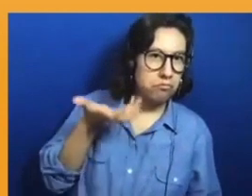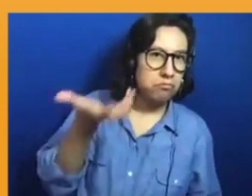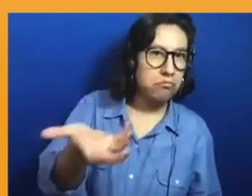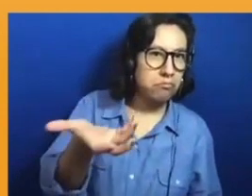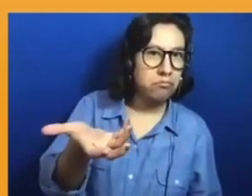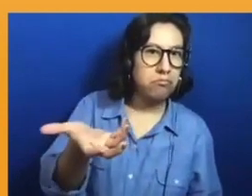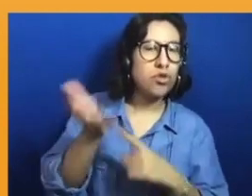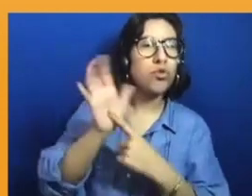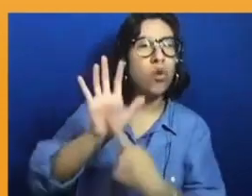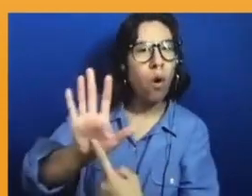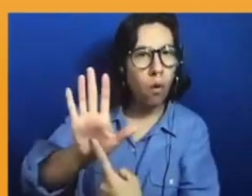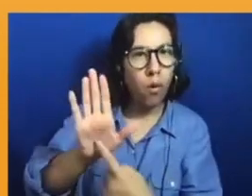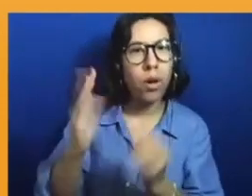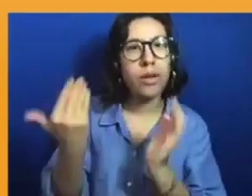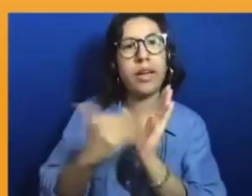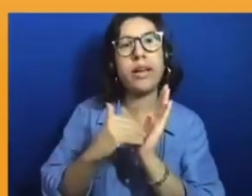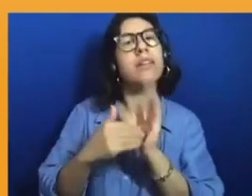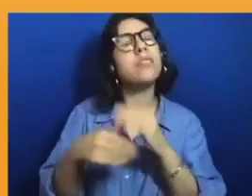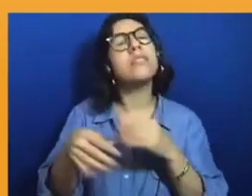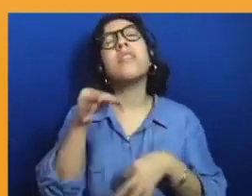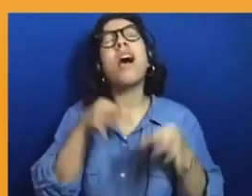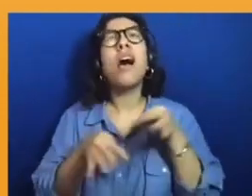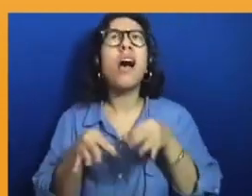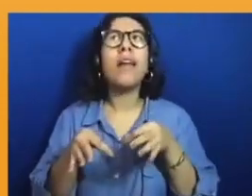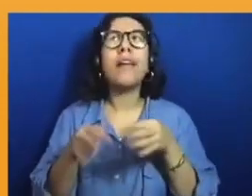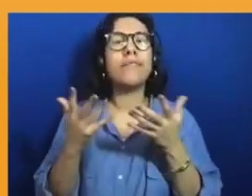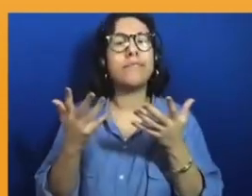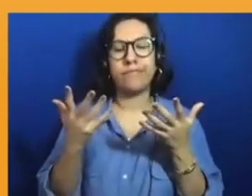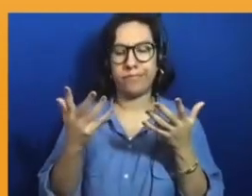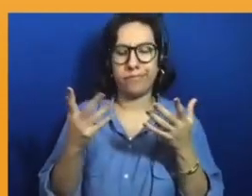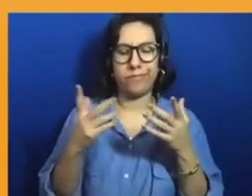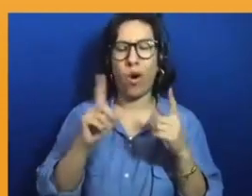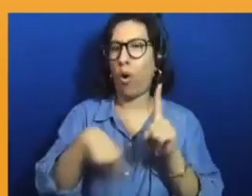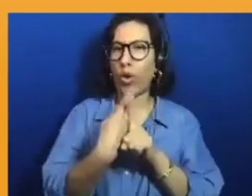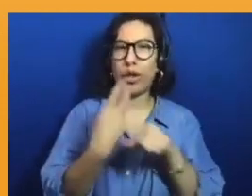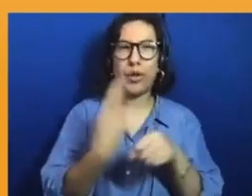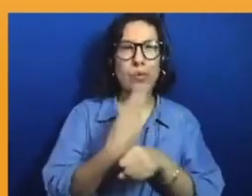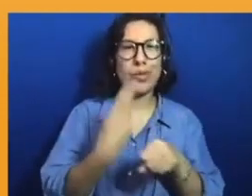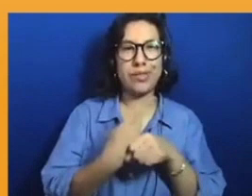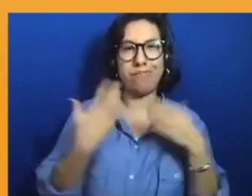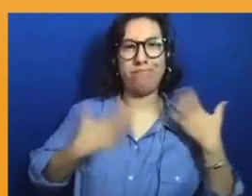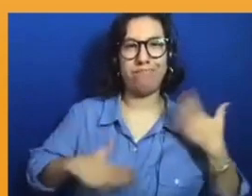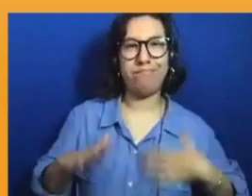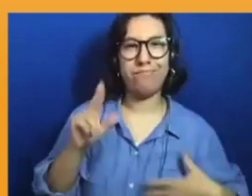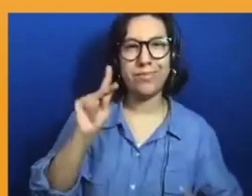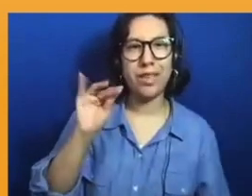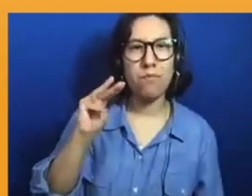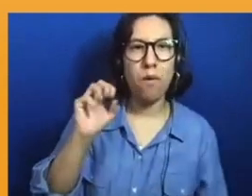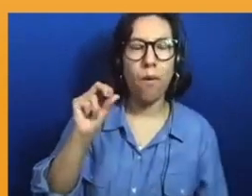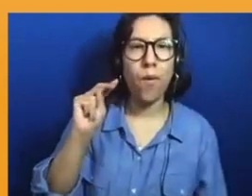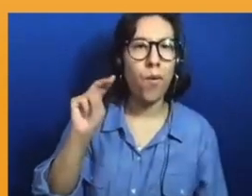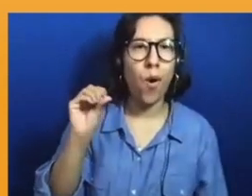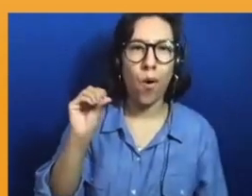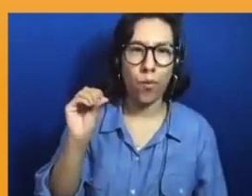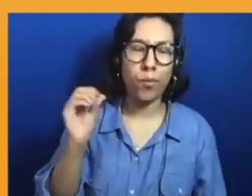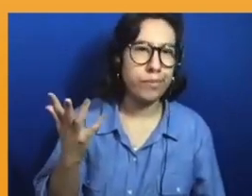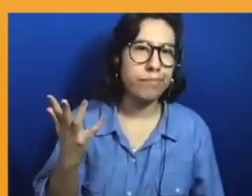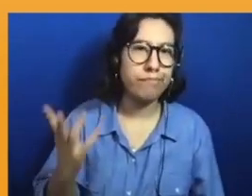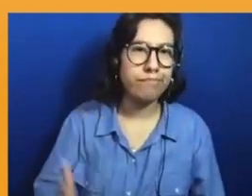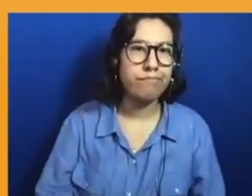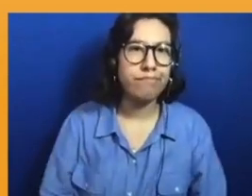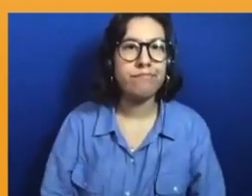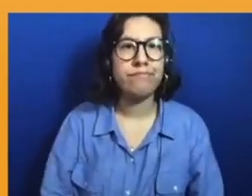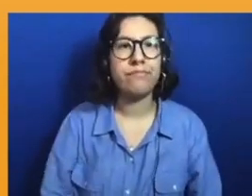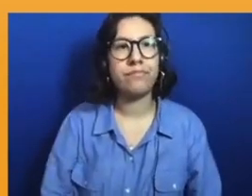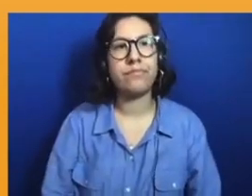too. Instead of just relying on the kimono costumes that we wear. And then